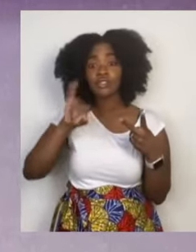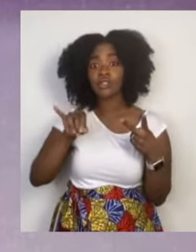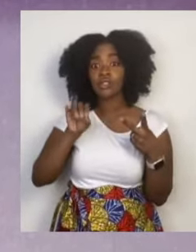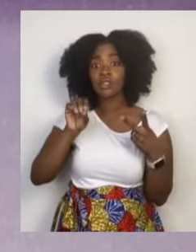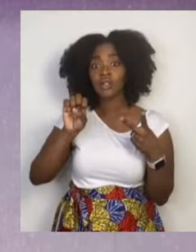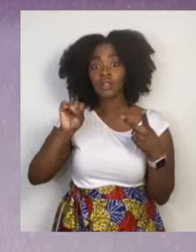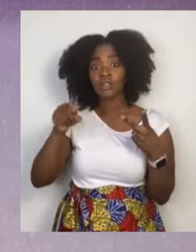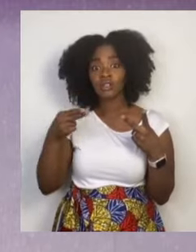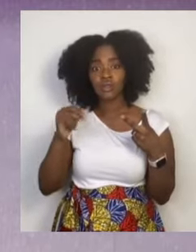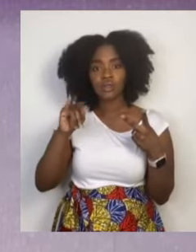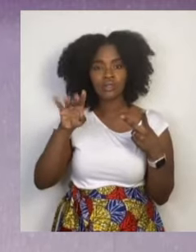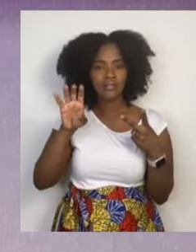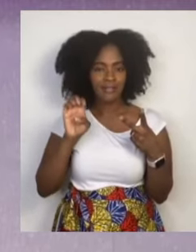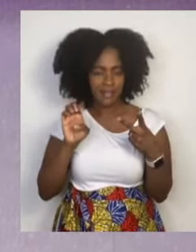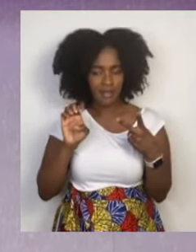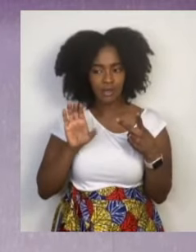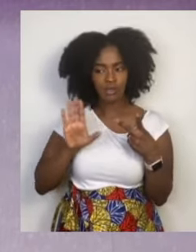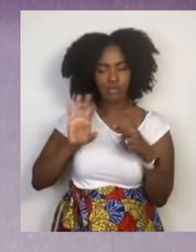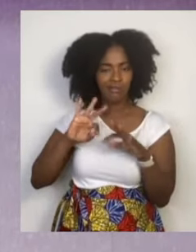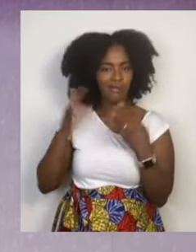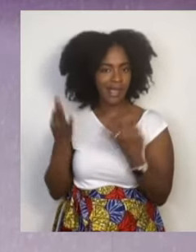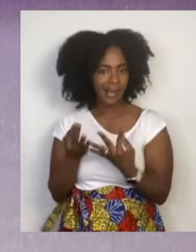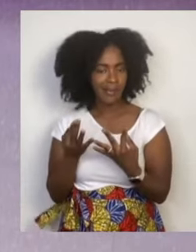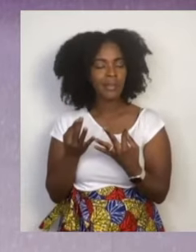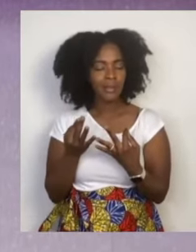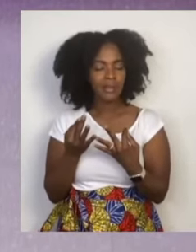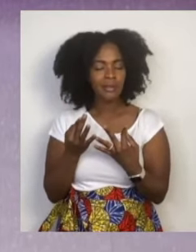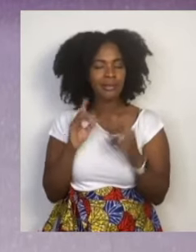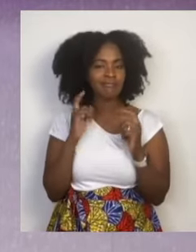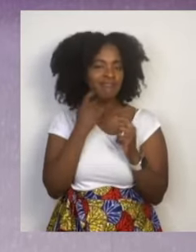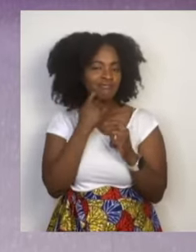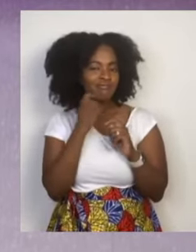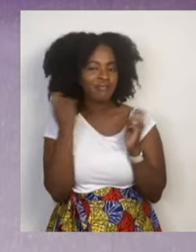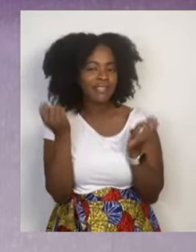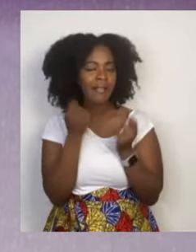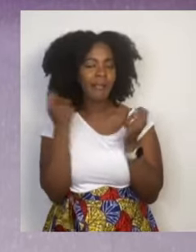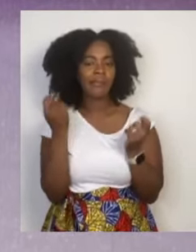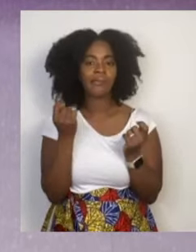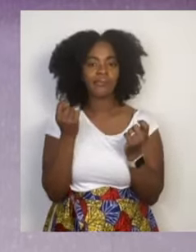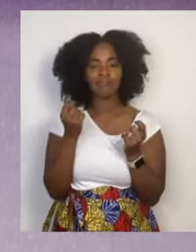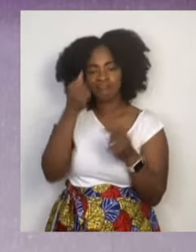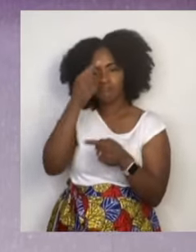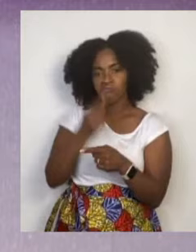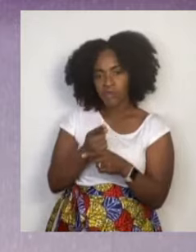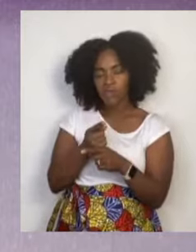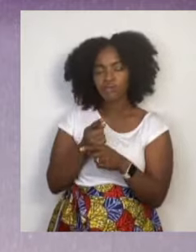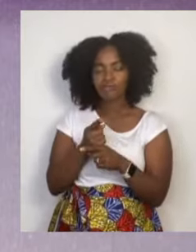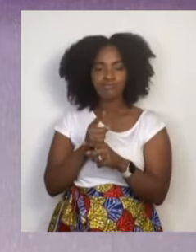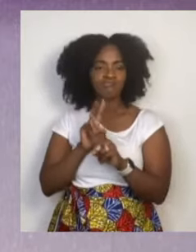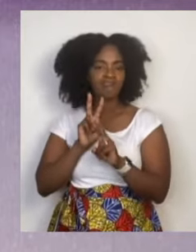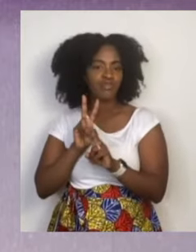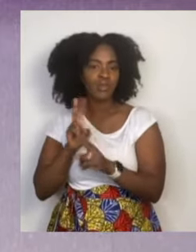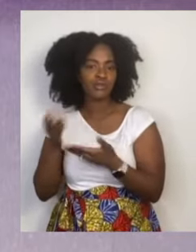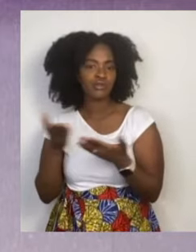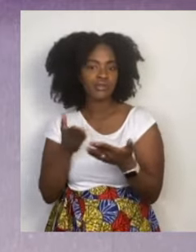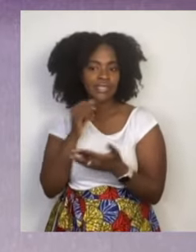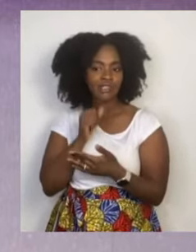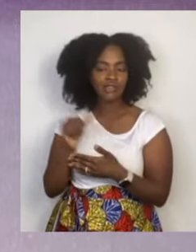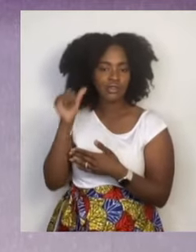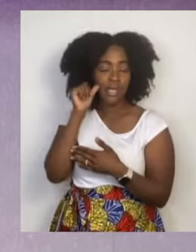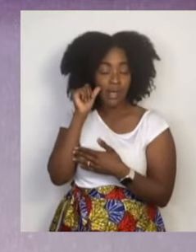her family as they celebrated her brother's homegoing on yesterday. And then while they were here for